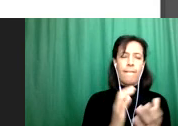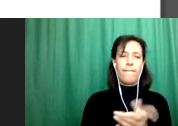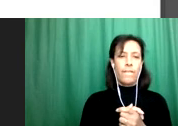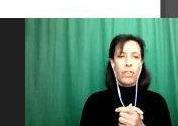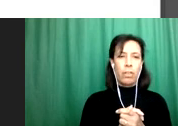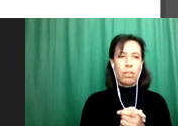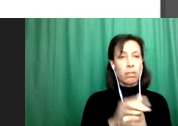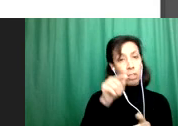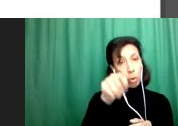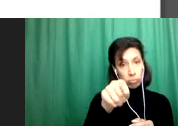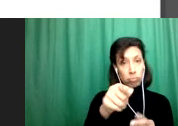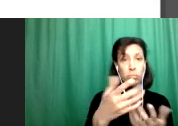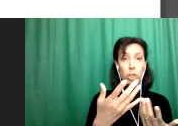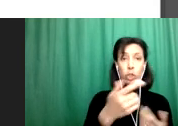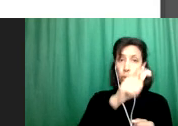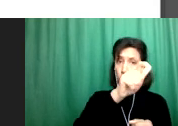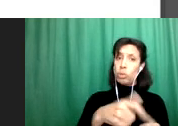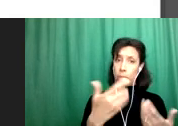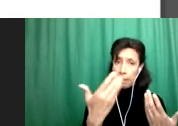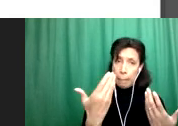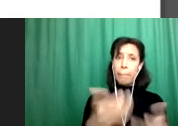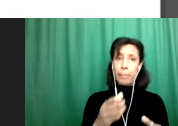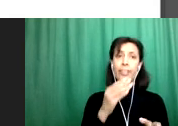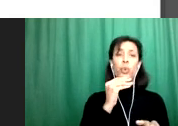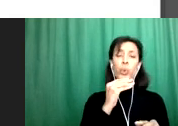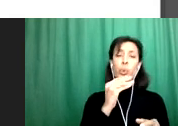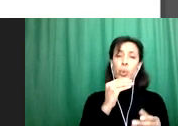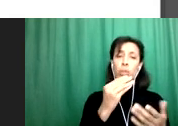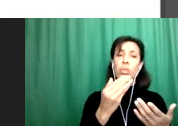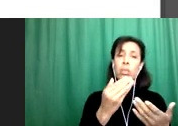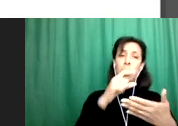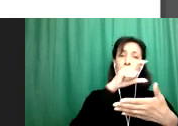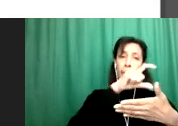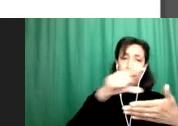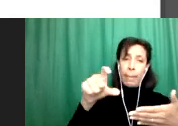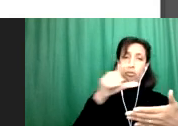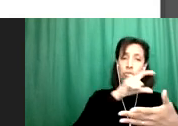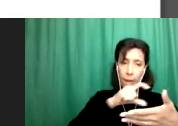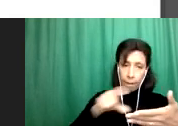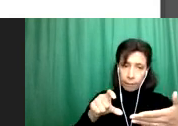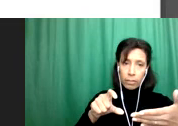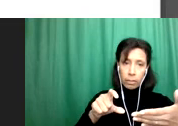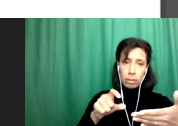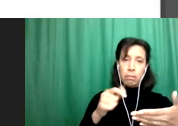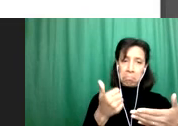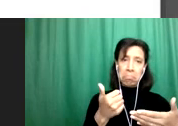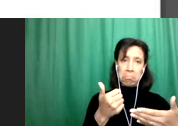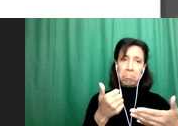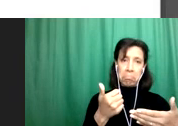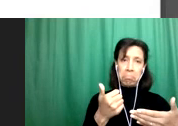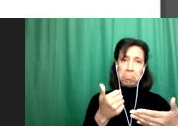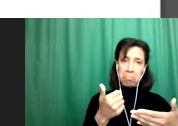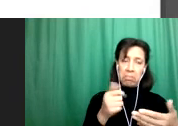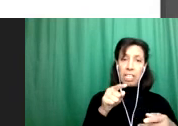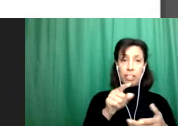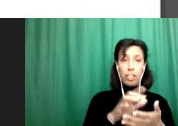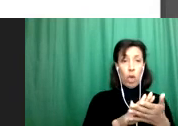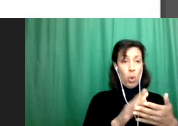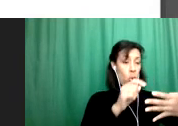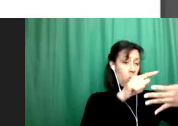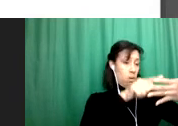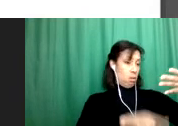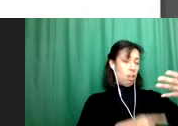This pupil has written in paragraphs. So that success criterion,